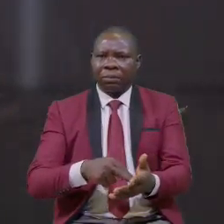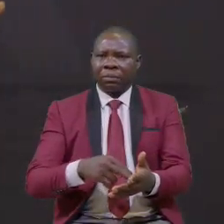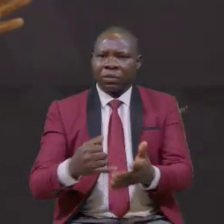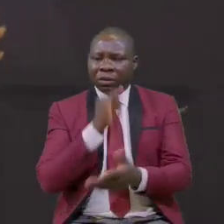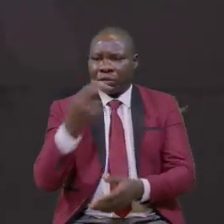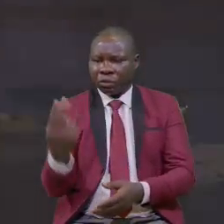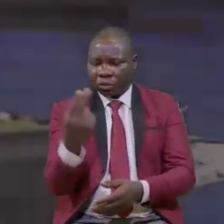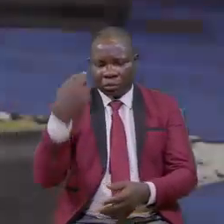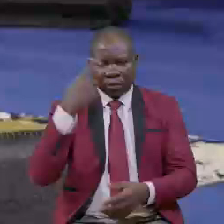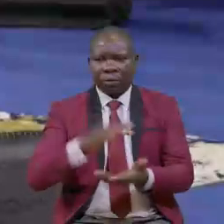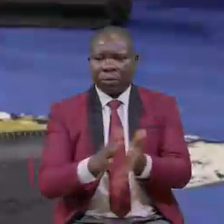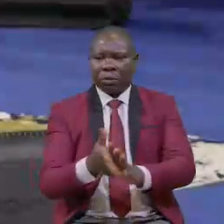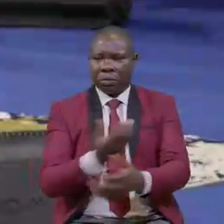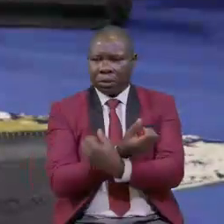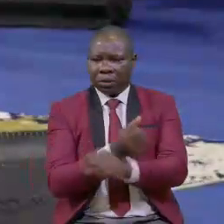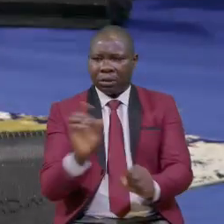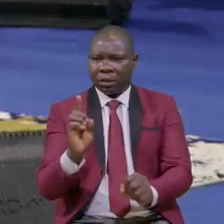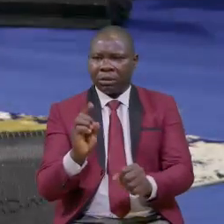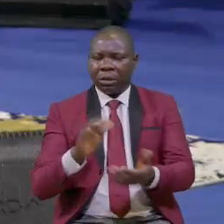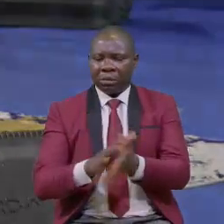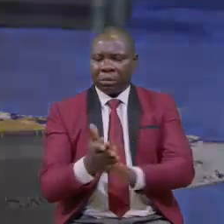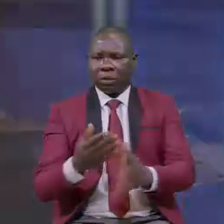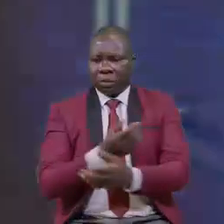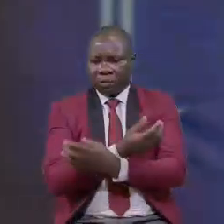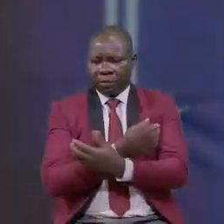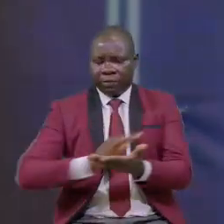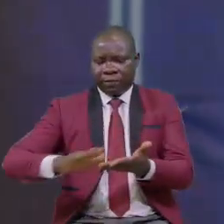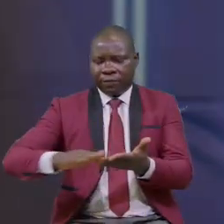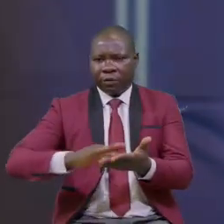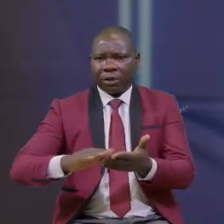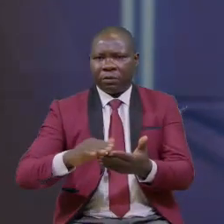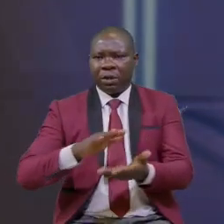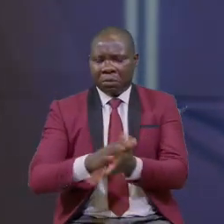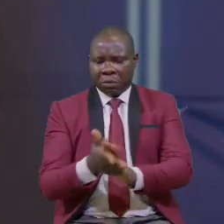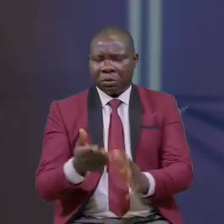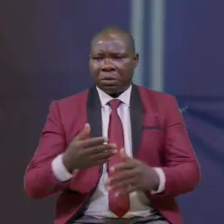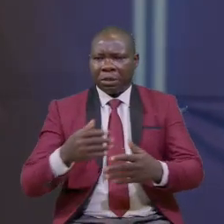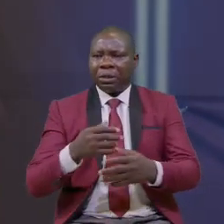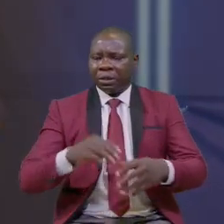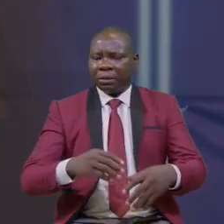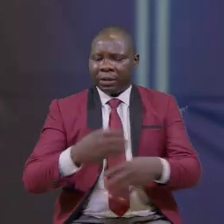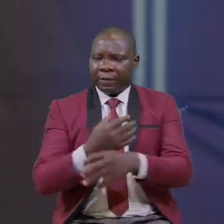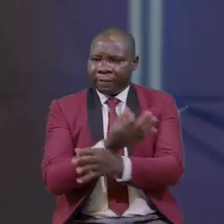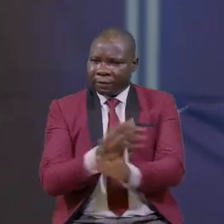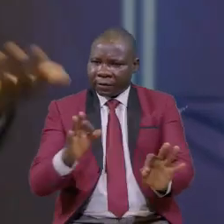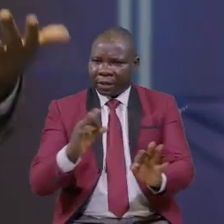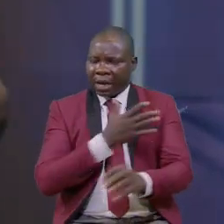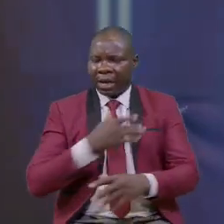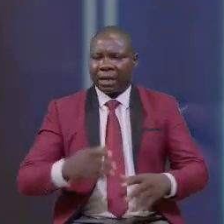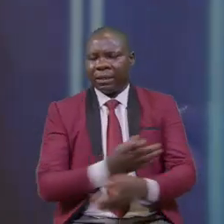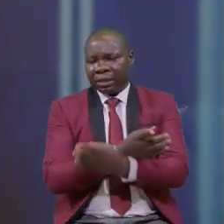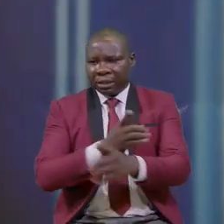saved, being forgiven, being set free, and being healed and delivered. So,